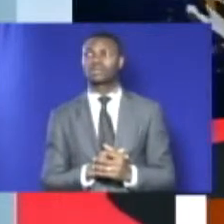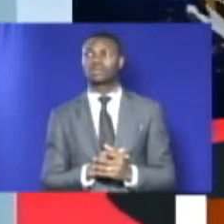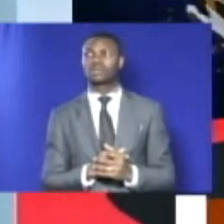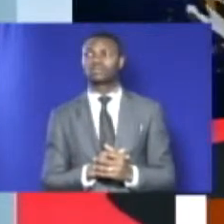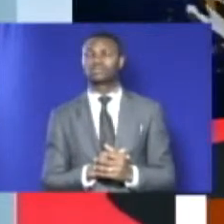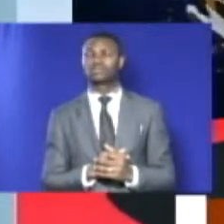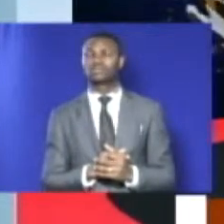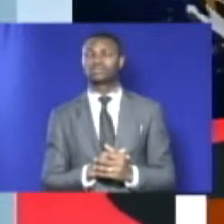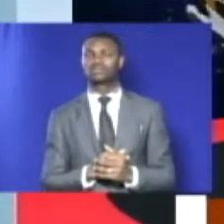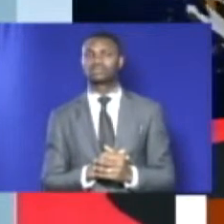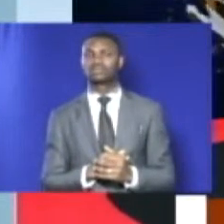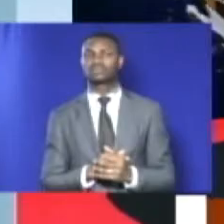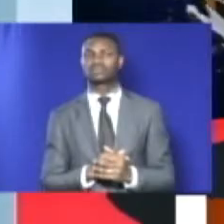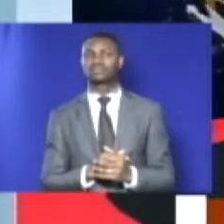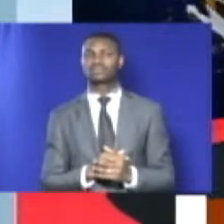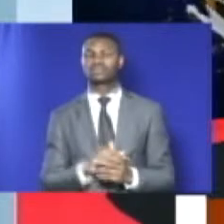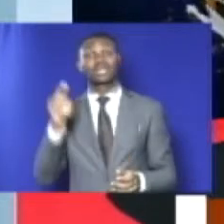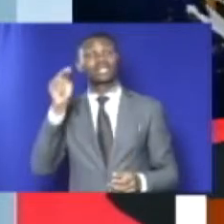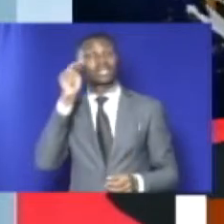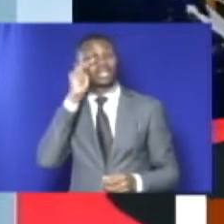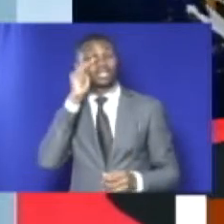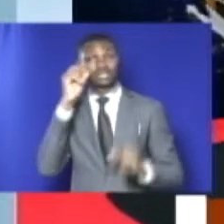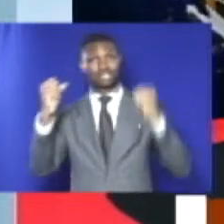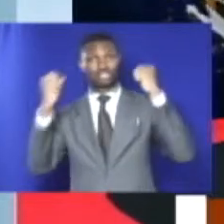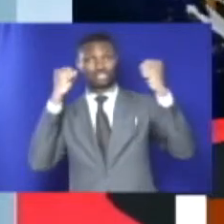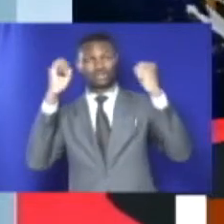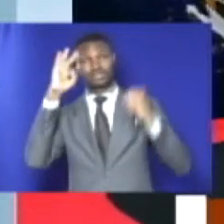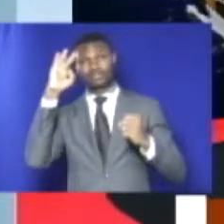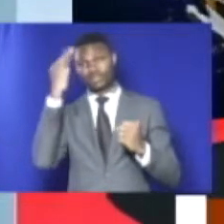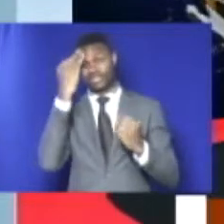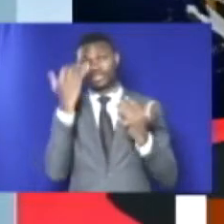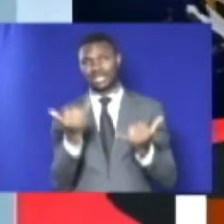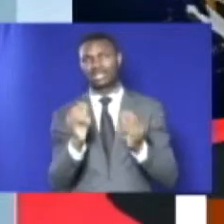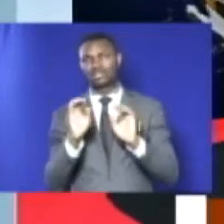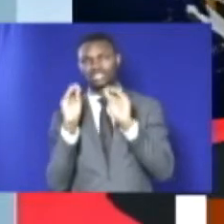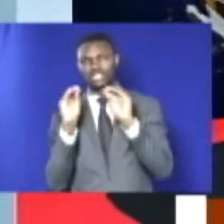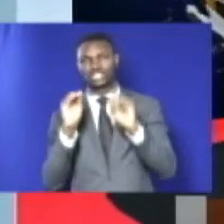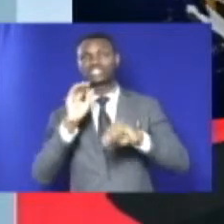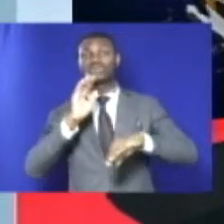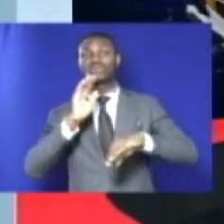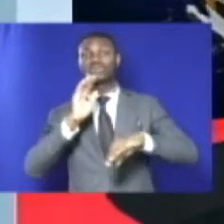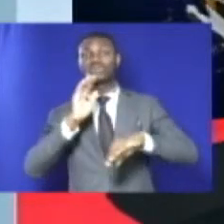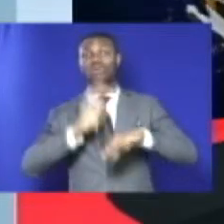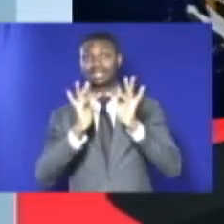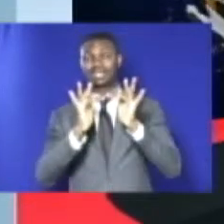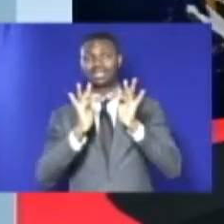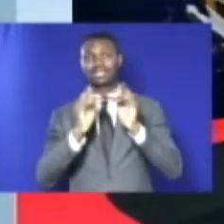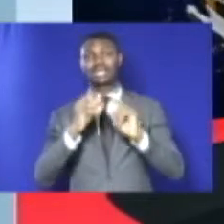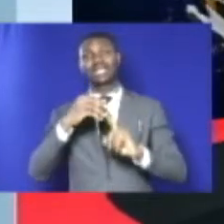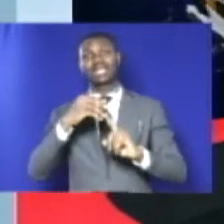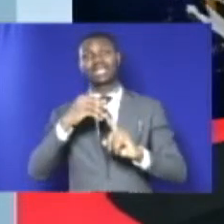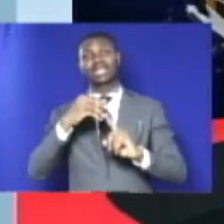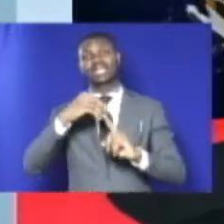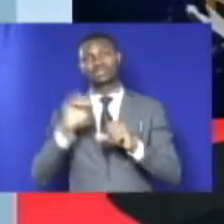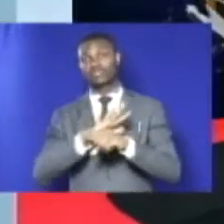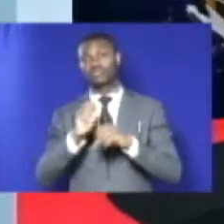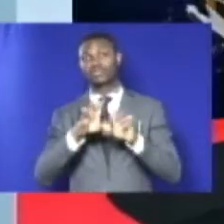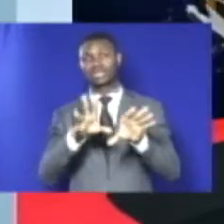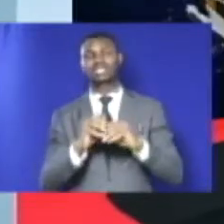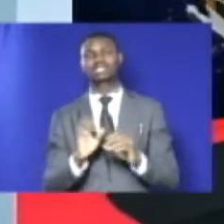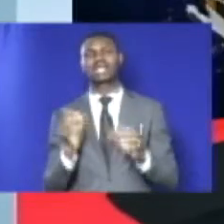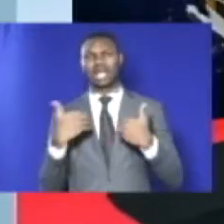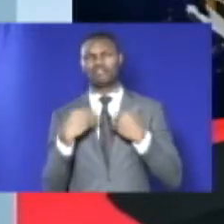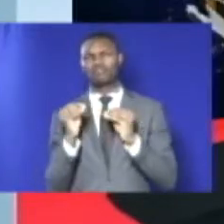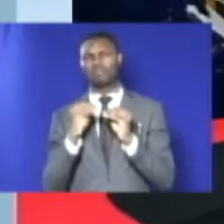The Nigerian Sports Federation embarks on online training for the athletes and coaches during the COVID-19. Lumide Oguntola has details on